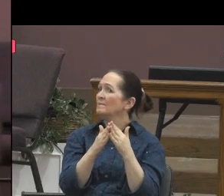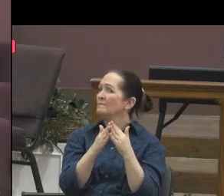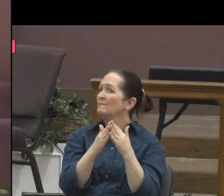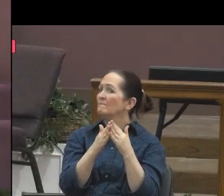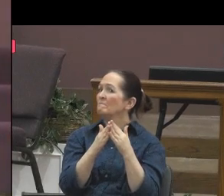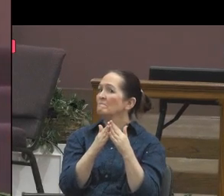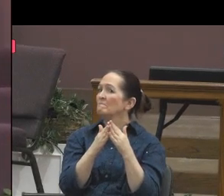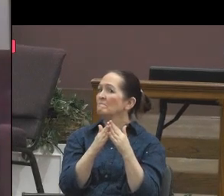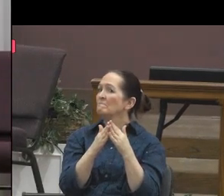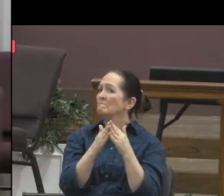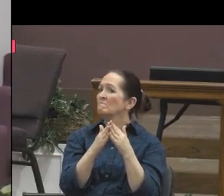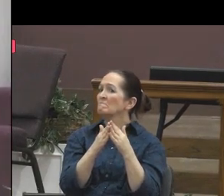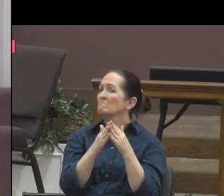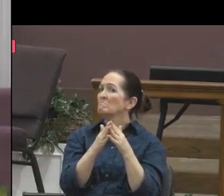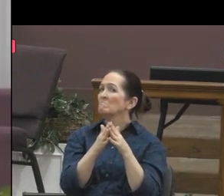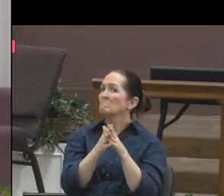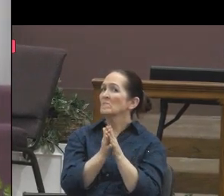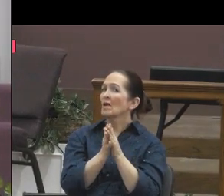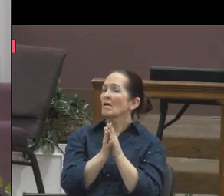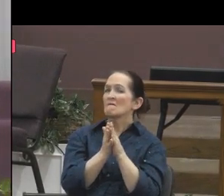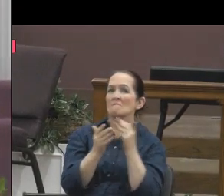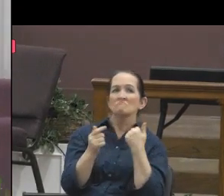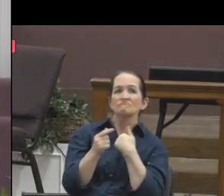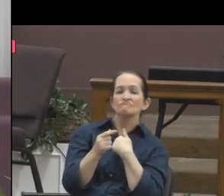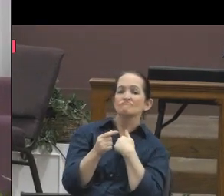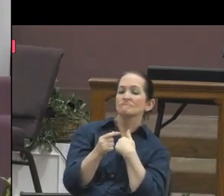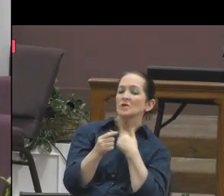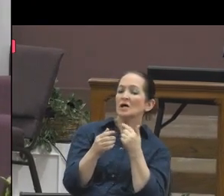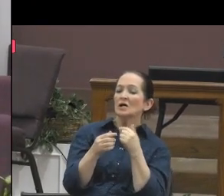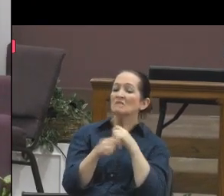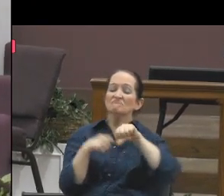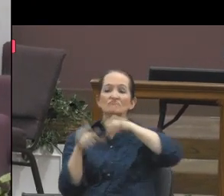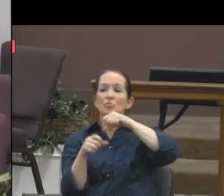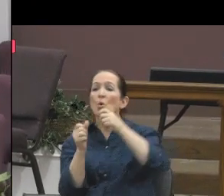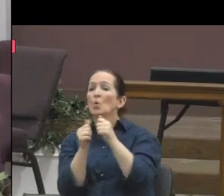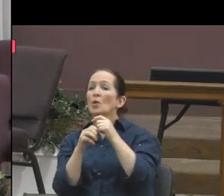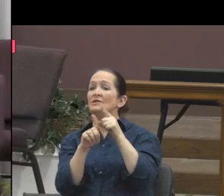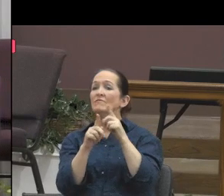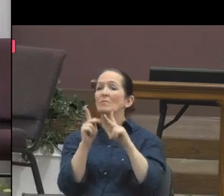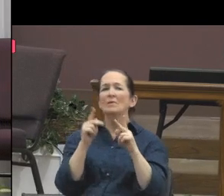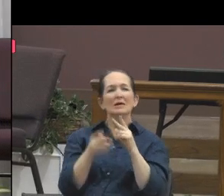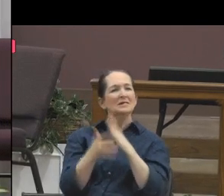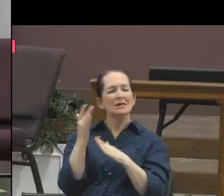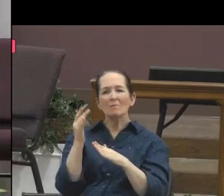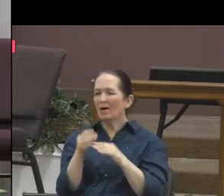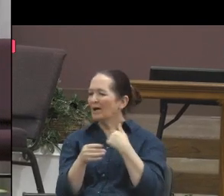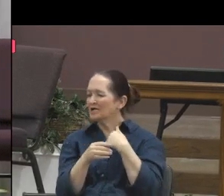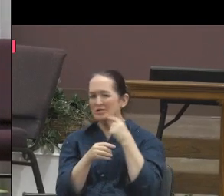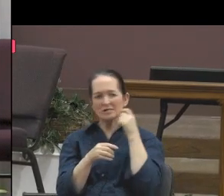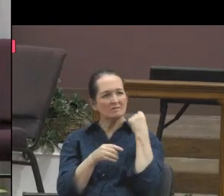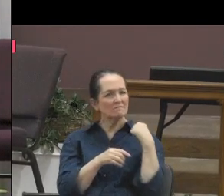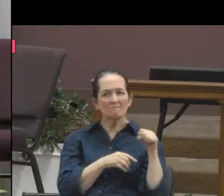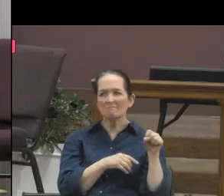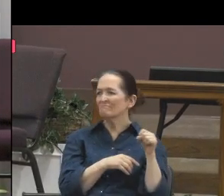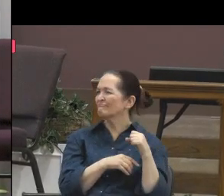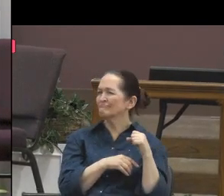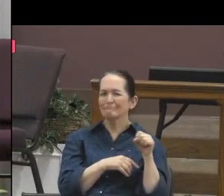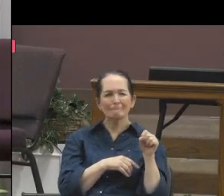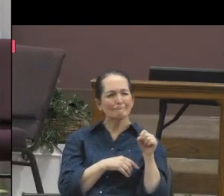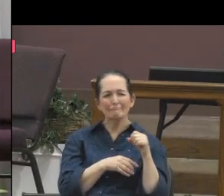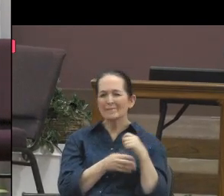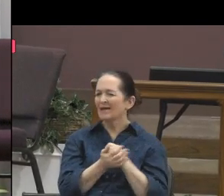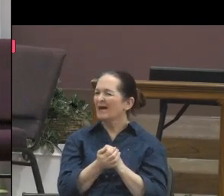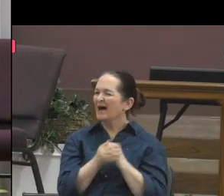and I interact with different people. And some of them I just have to shake my head at. And I think, how in the